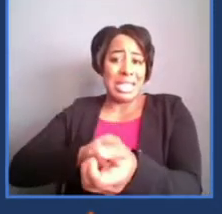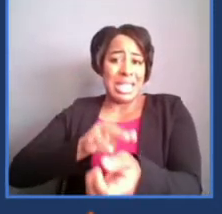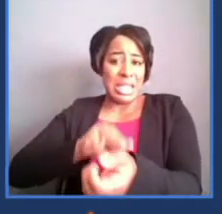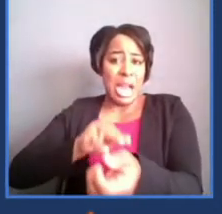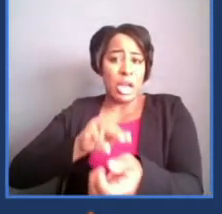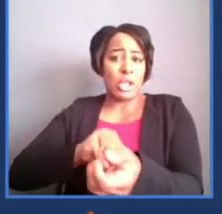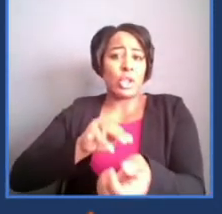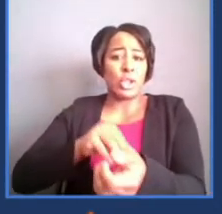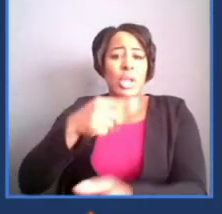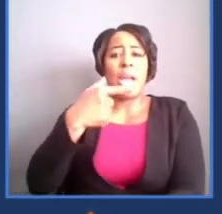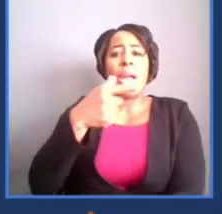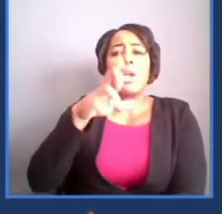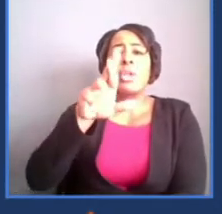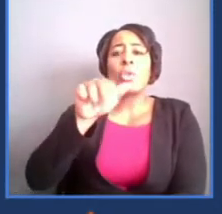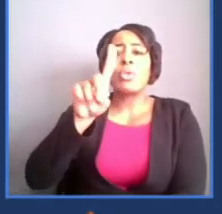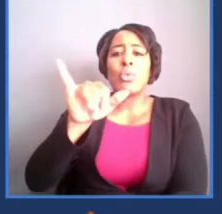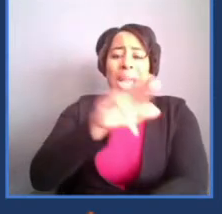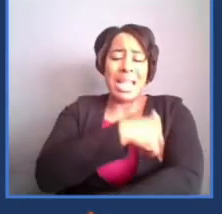Atlanta.